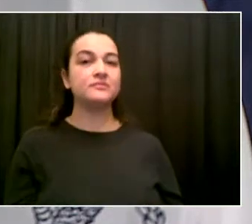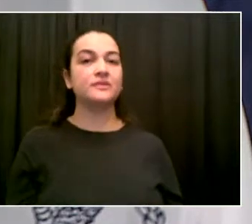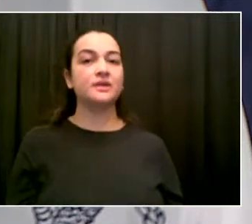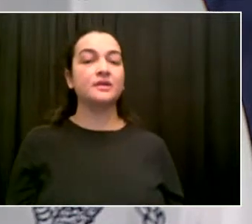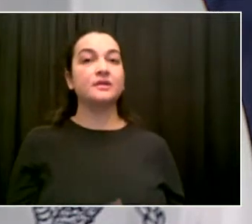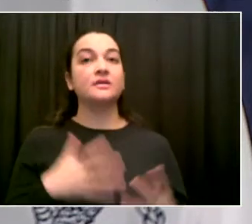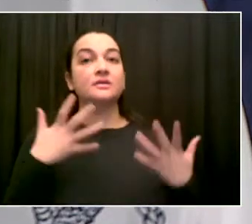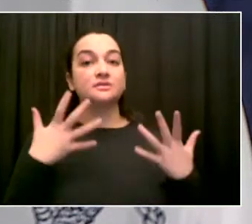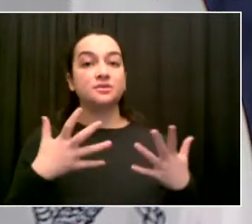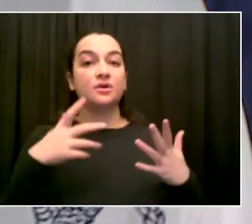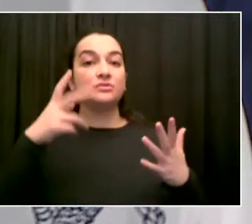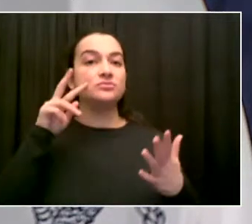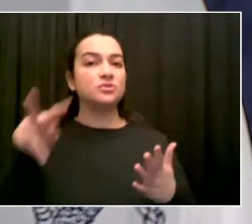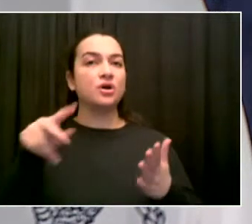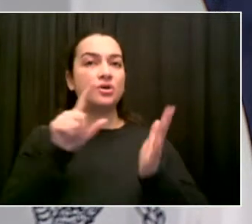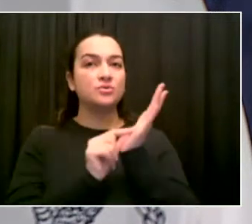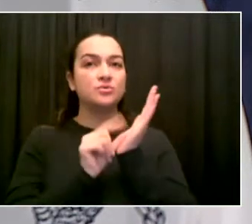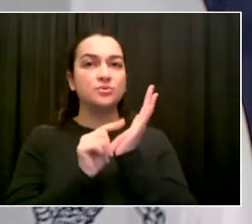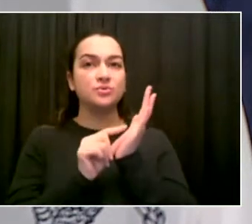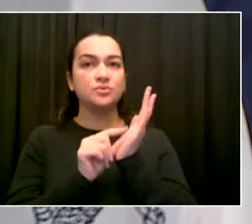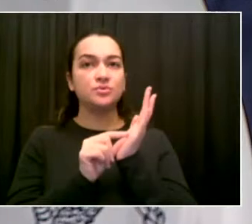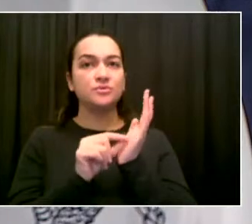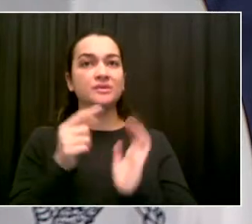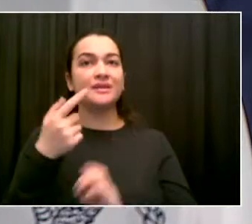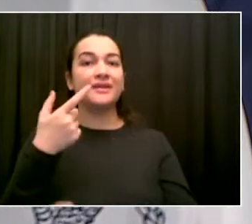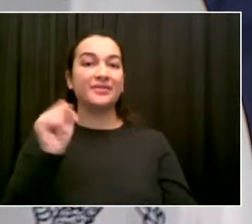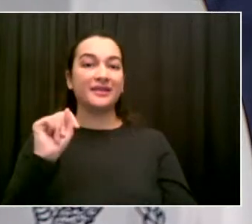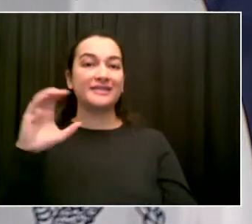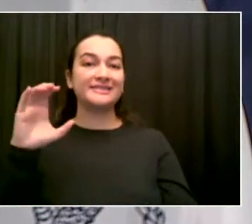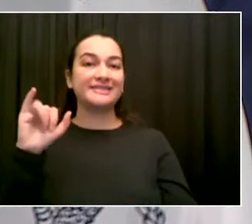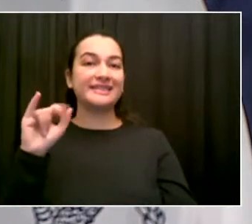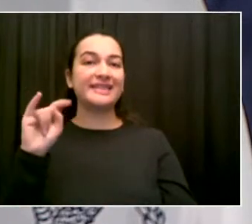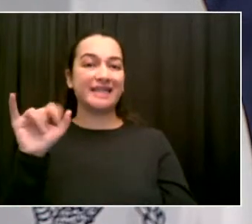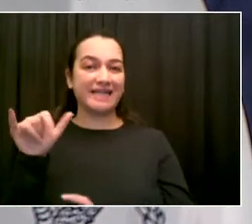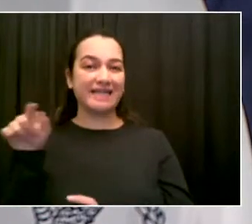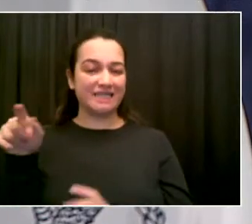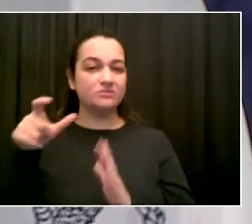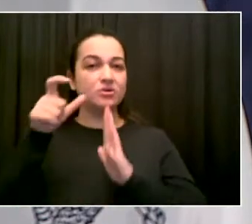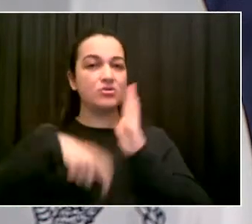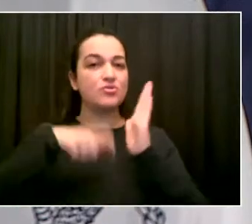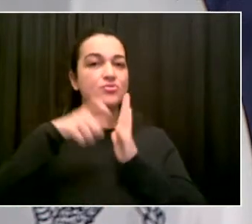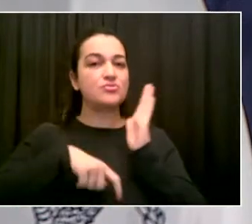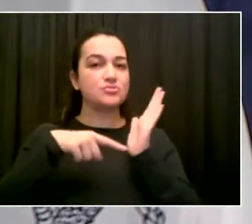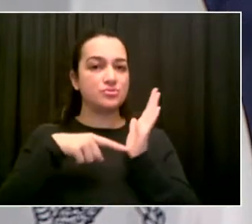about Maya Wiley's involvement with vetting Campaign for One New